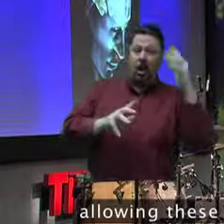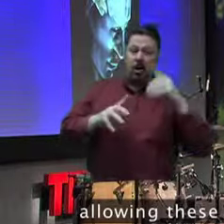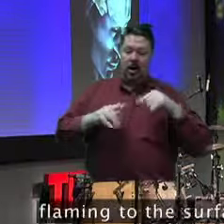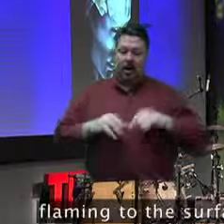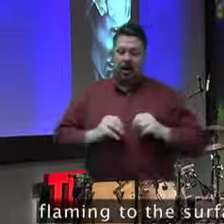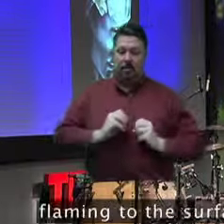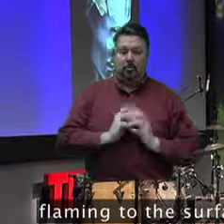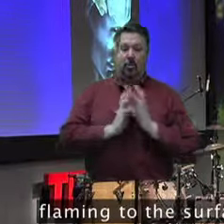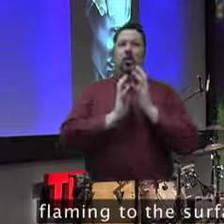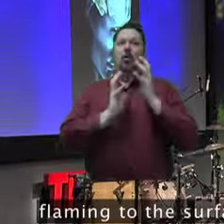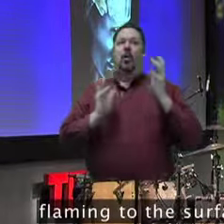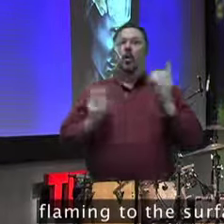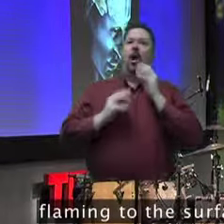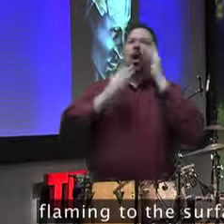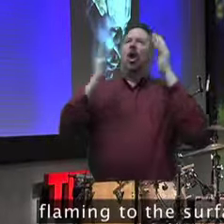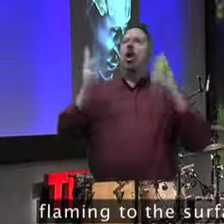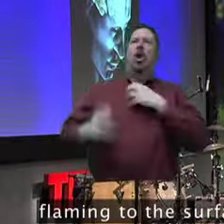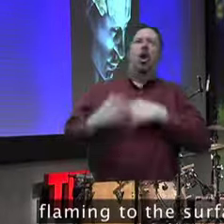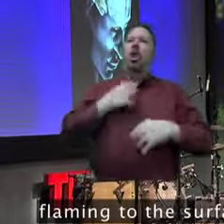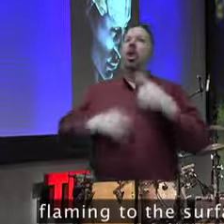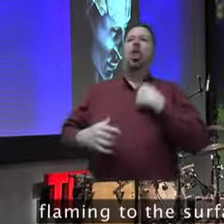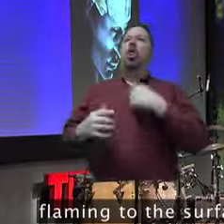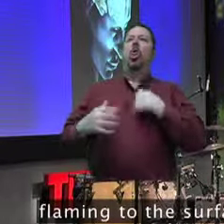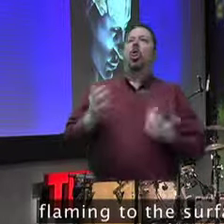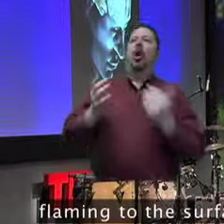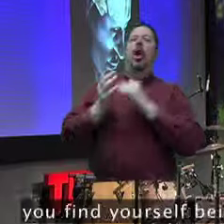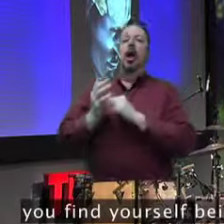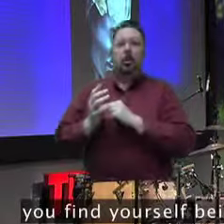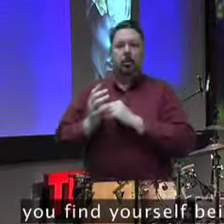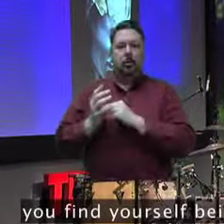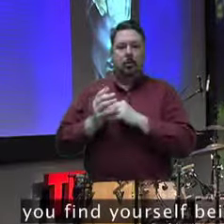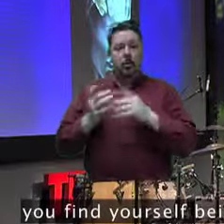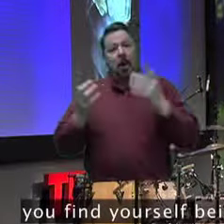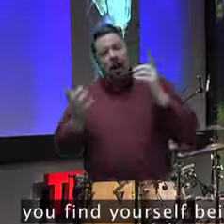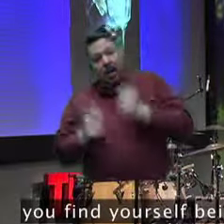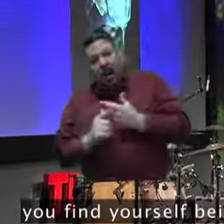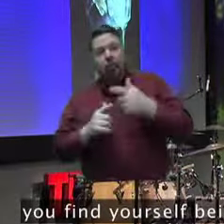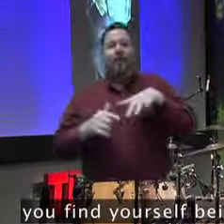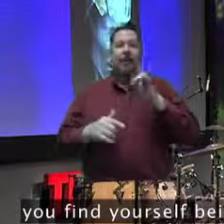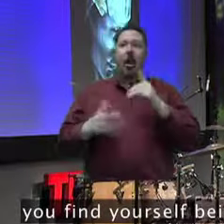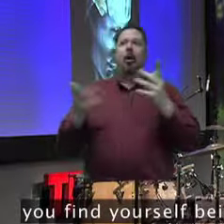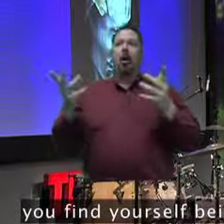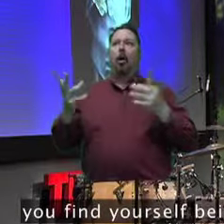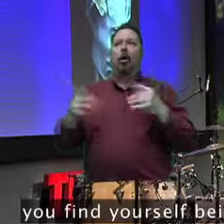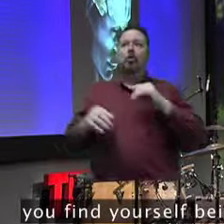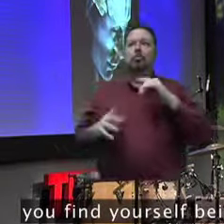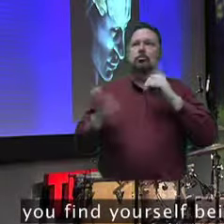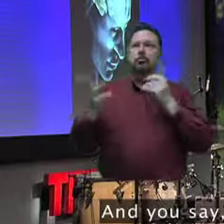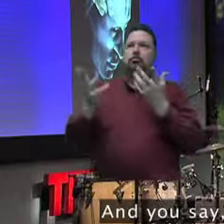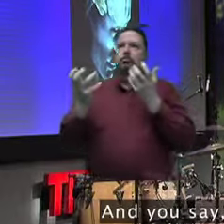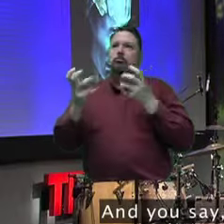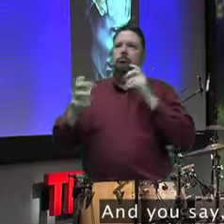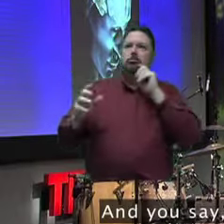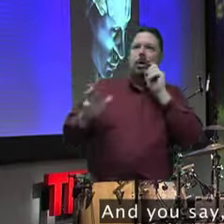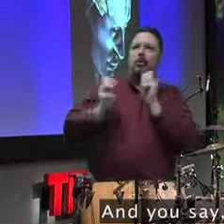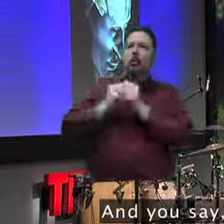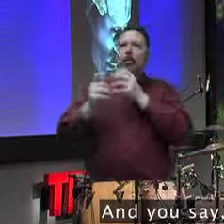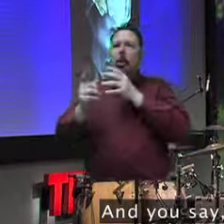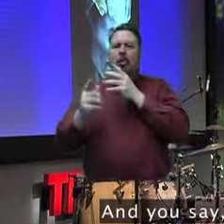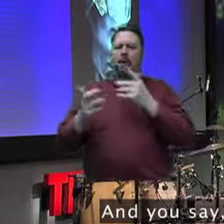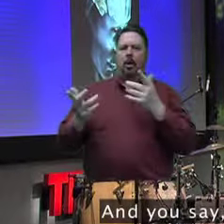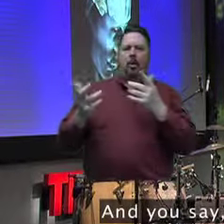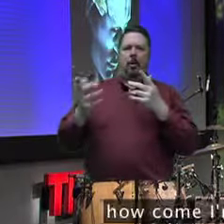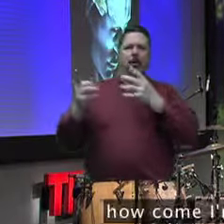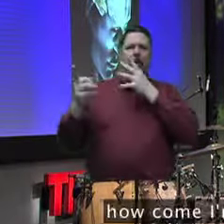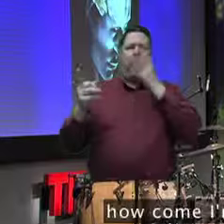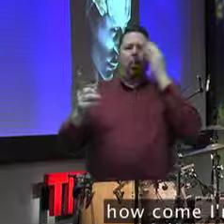urges to emerge flaming to the surface. And suddenly and inexplicably, you find yourself being sexually aroused by your mother. And you say, my God,